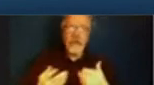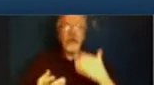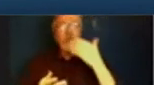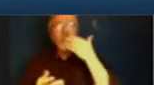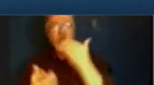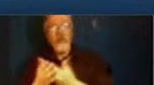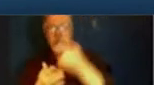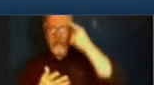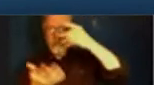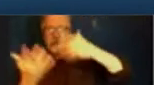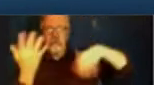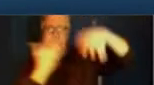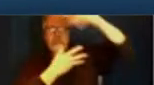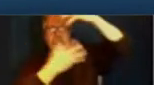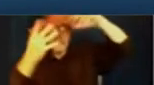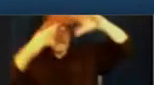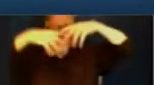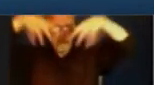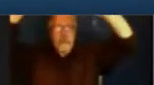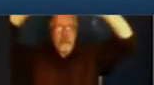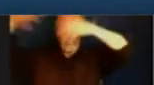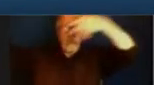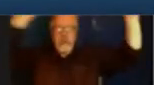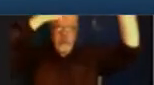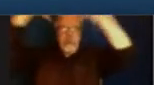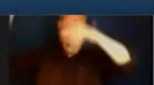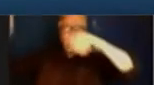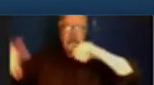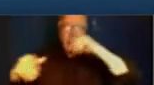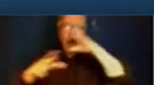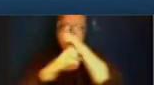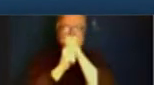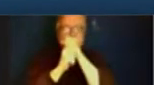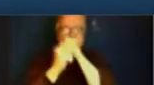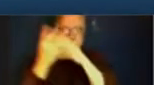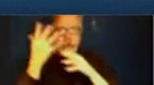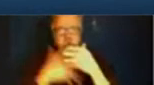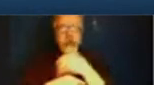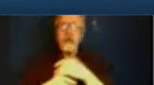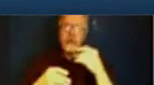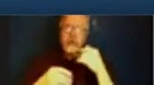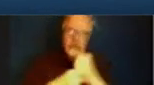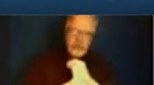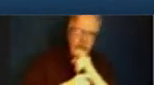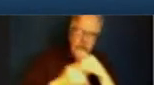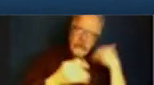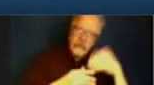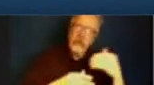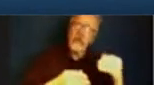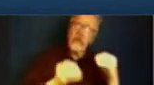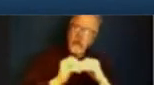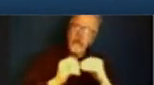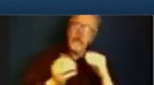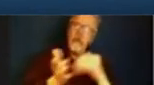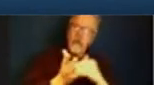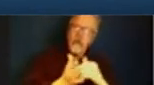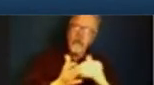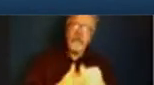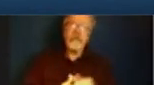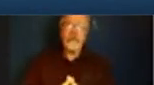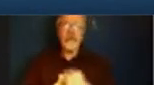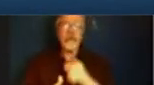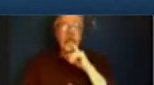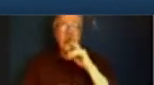more time outdoors, good hand hygiene, and certainly being ready to respond when there is a case with things like